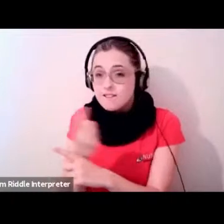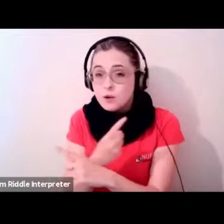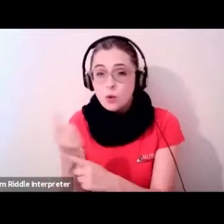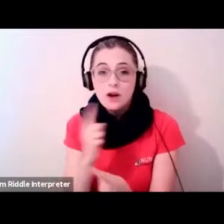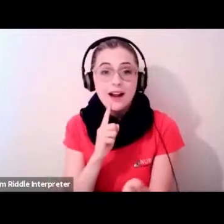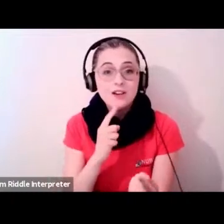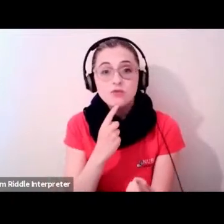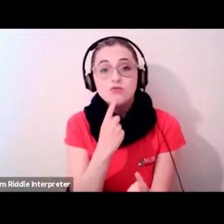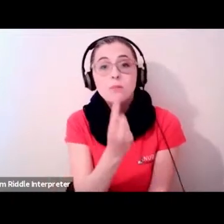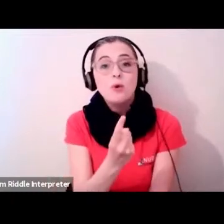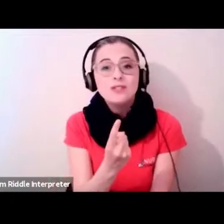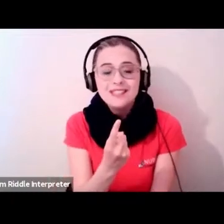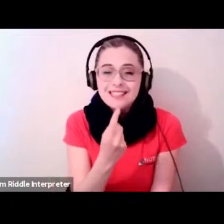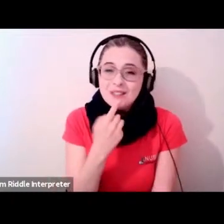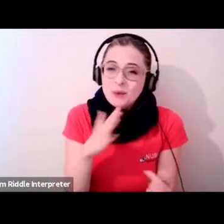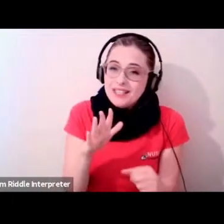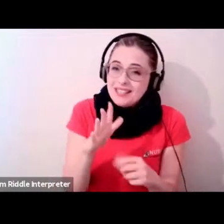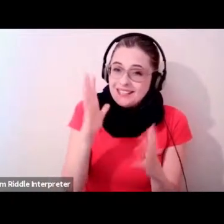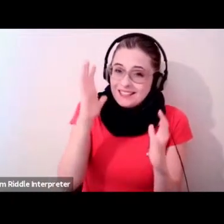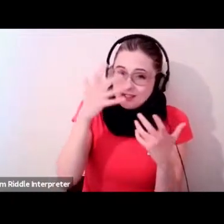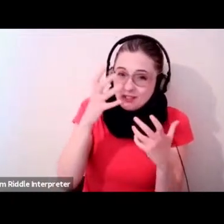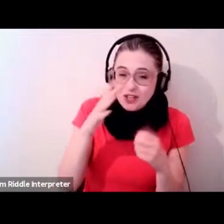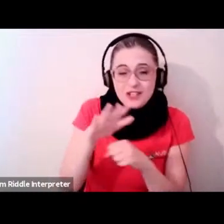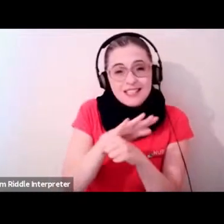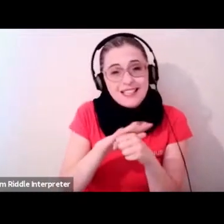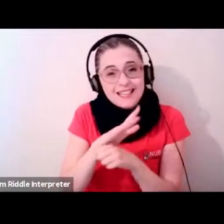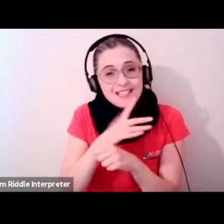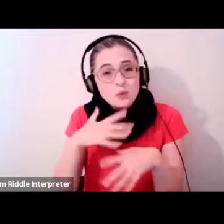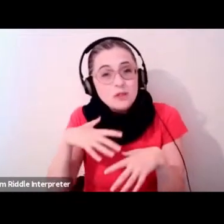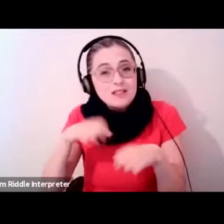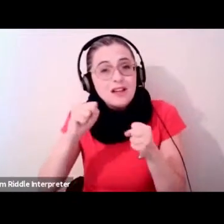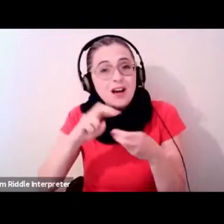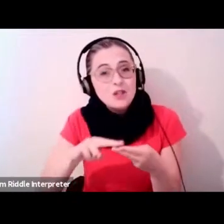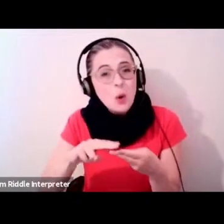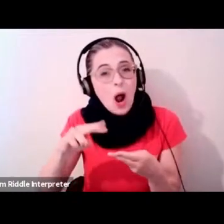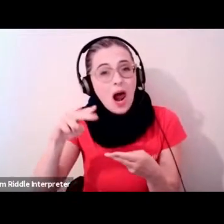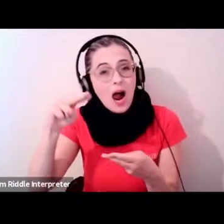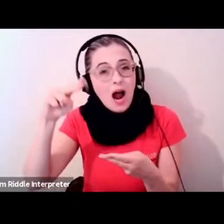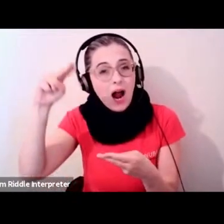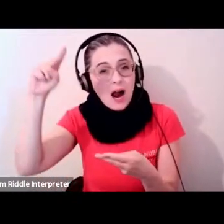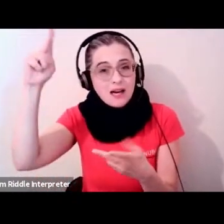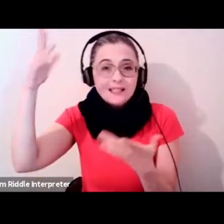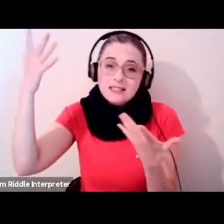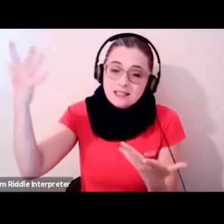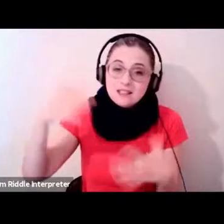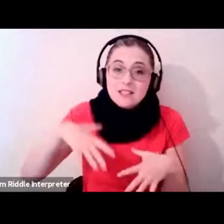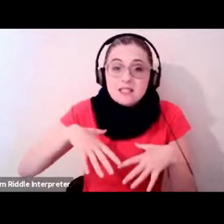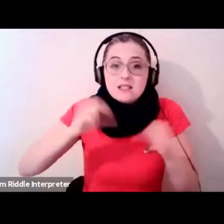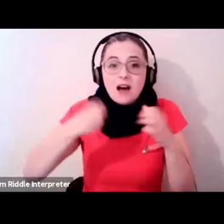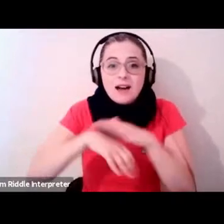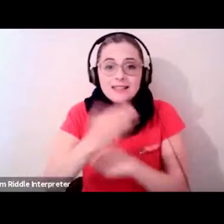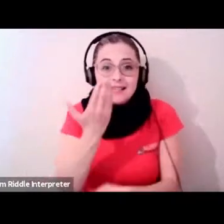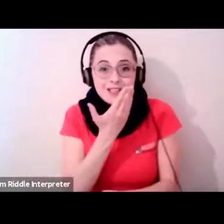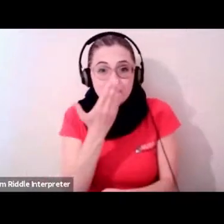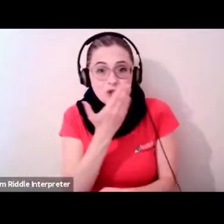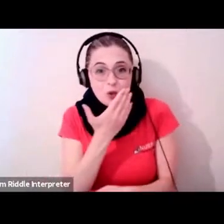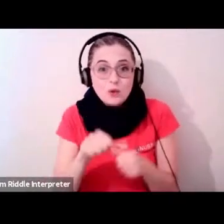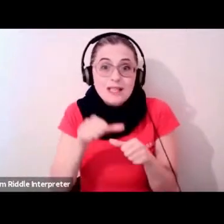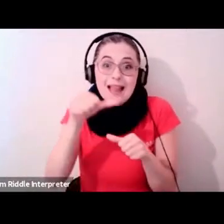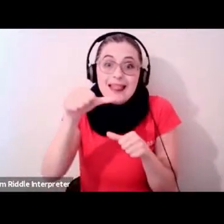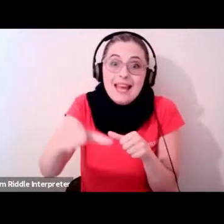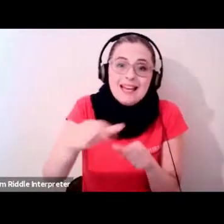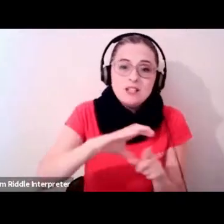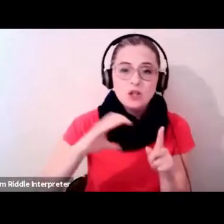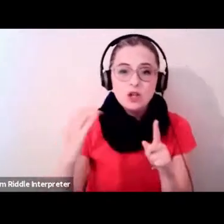concern is that we'll see cases starting to rise again, leading from schools and then leading out into the rest of the community. We hope we're